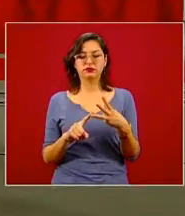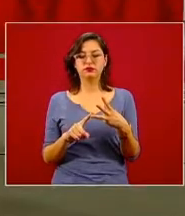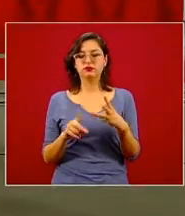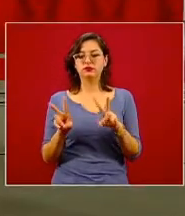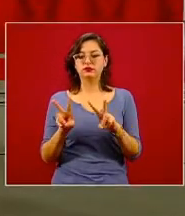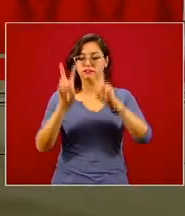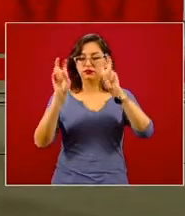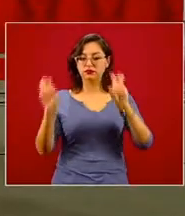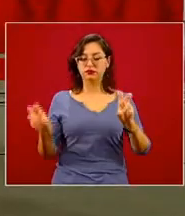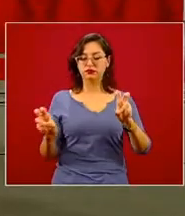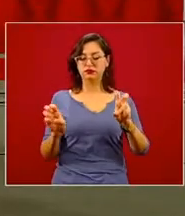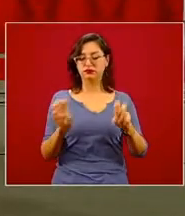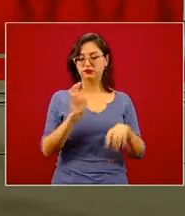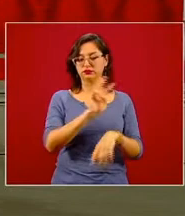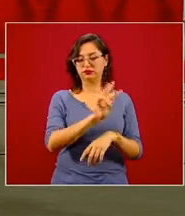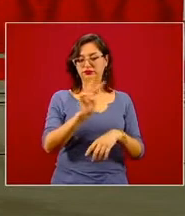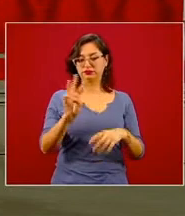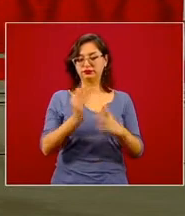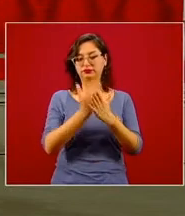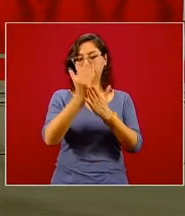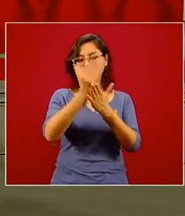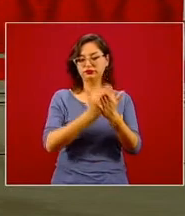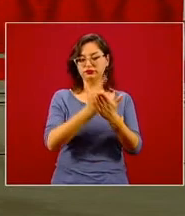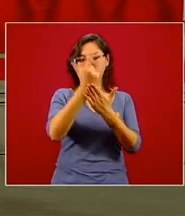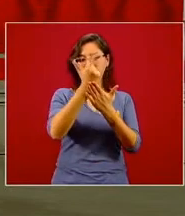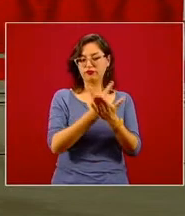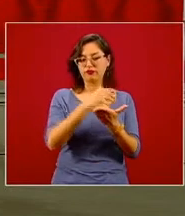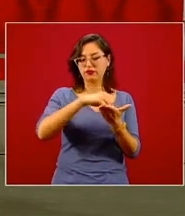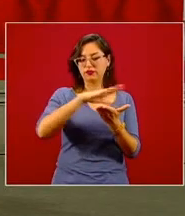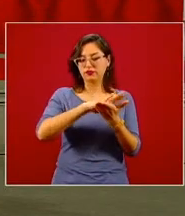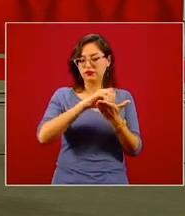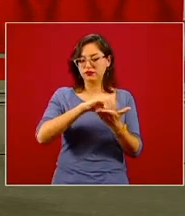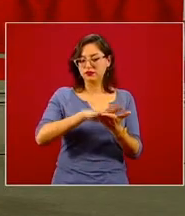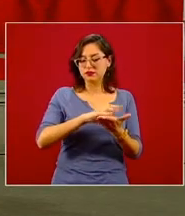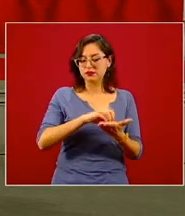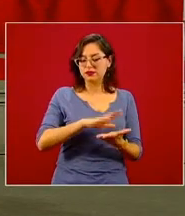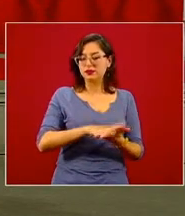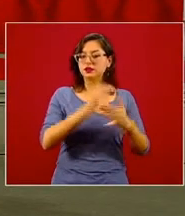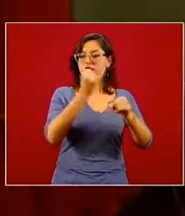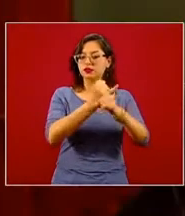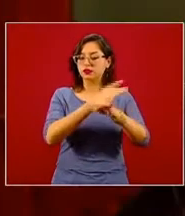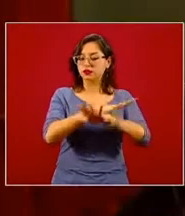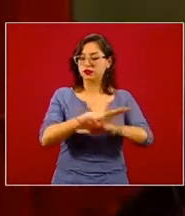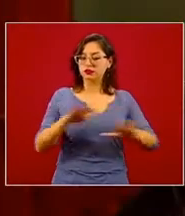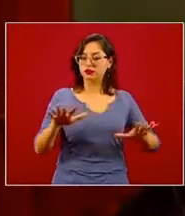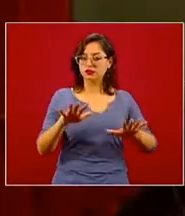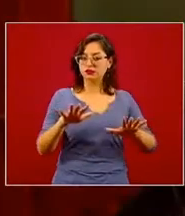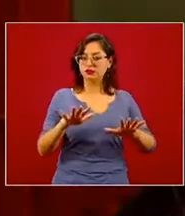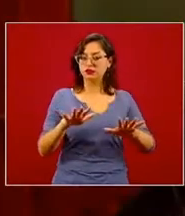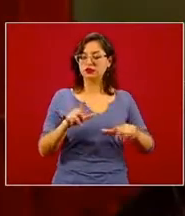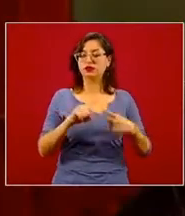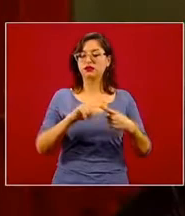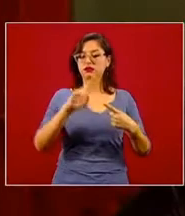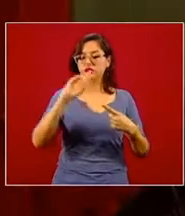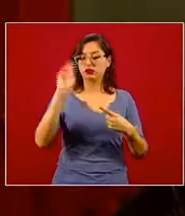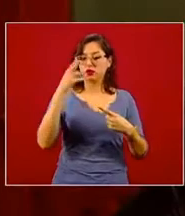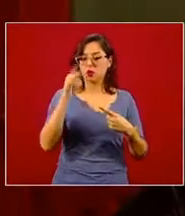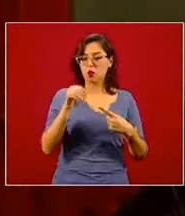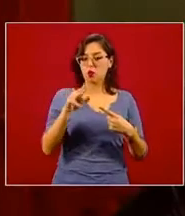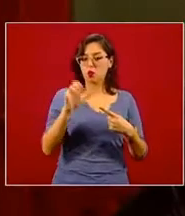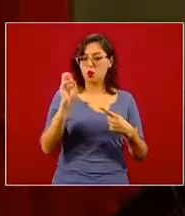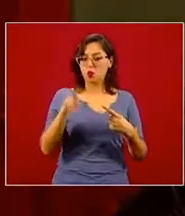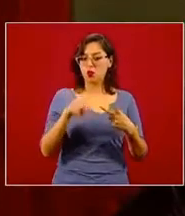datos Alejandro abierta Alemán. que se ha ido. I have ¿Qué es la base three para la información que se statements publica about this tanto por la open UNAM como por el database, sitio